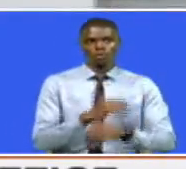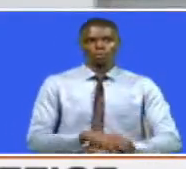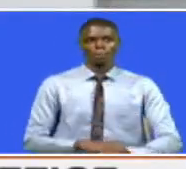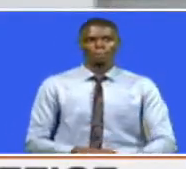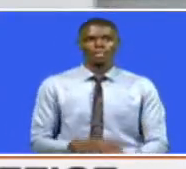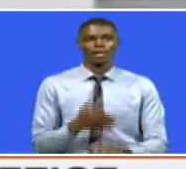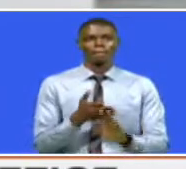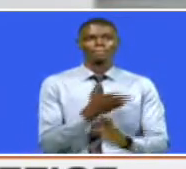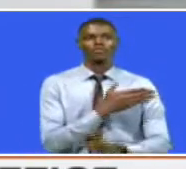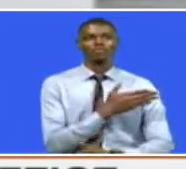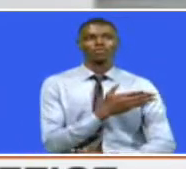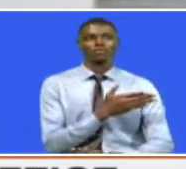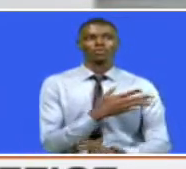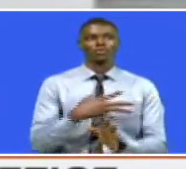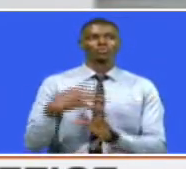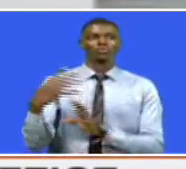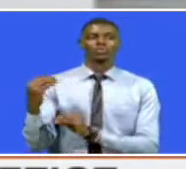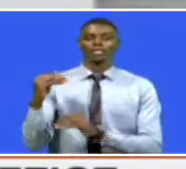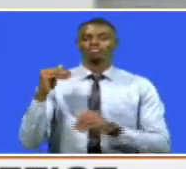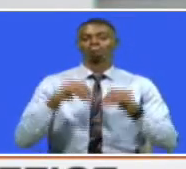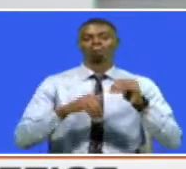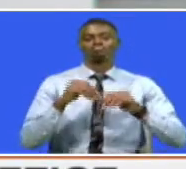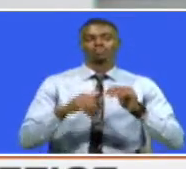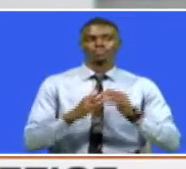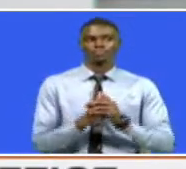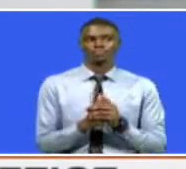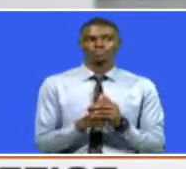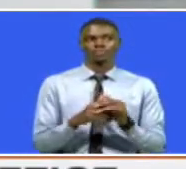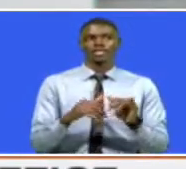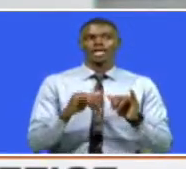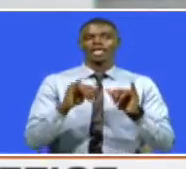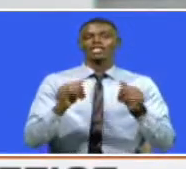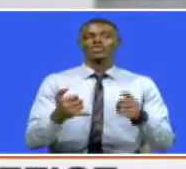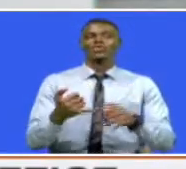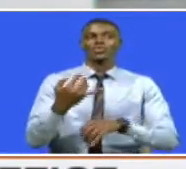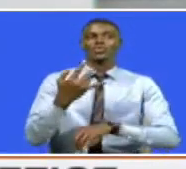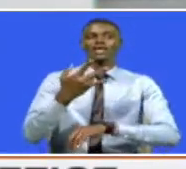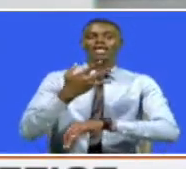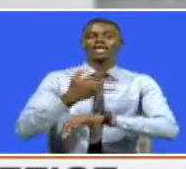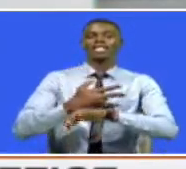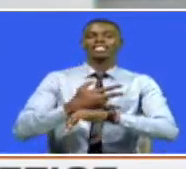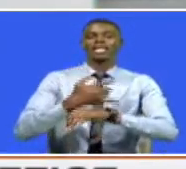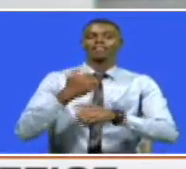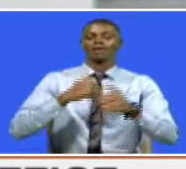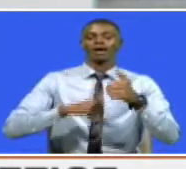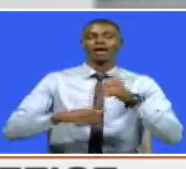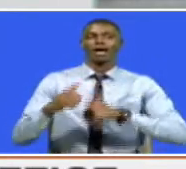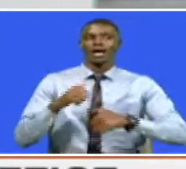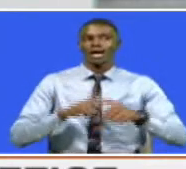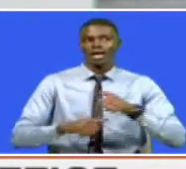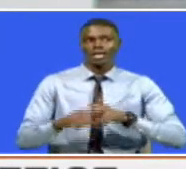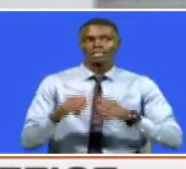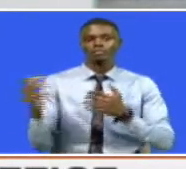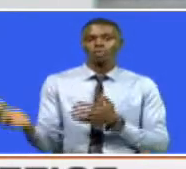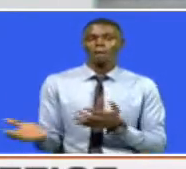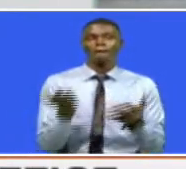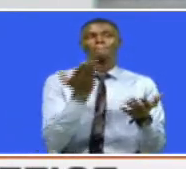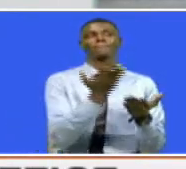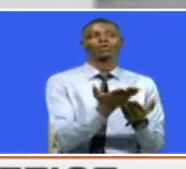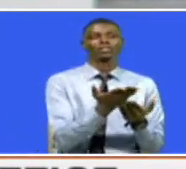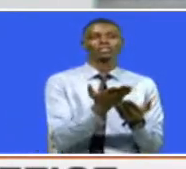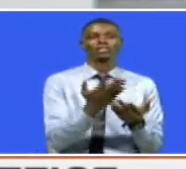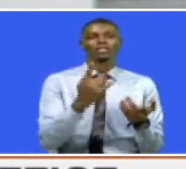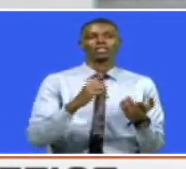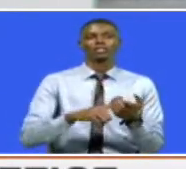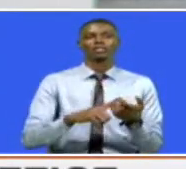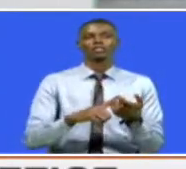before we went to an election, the new NHIF Act had already been brought